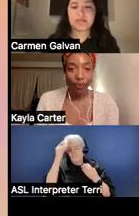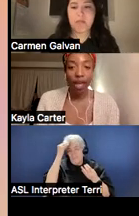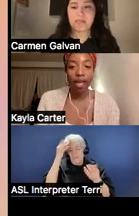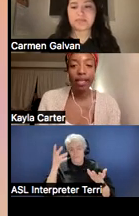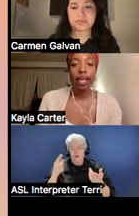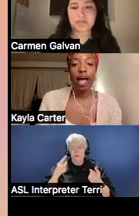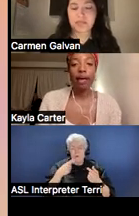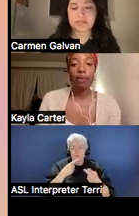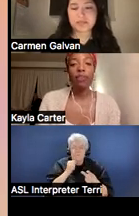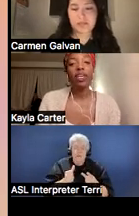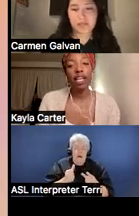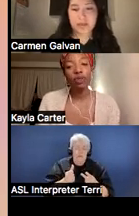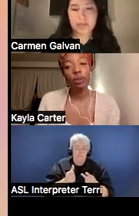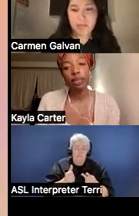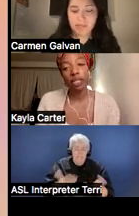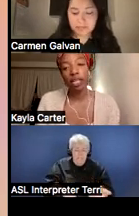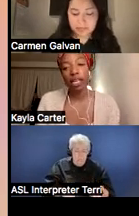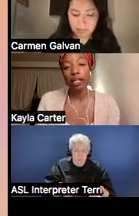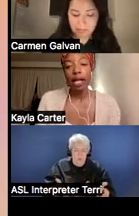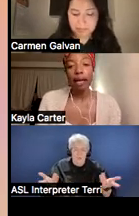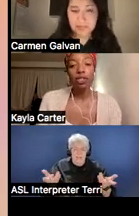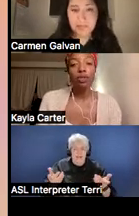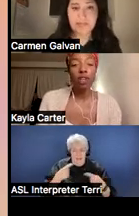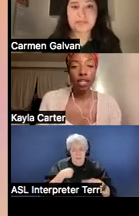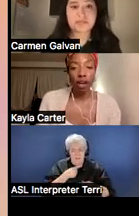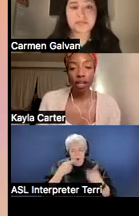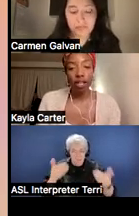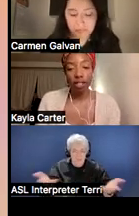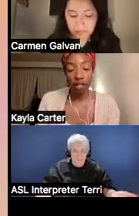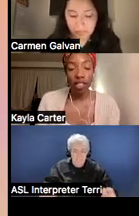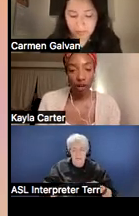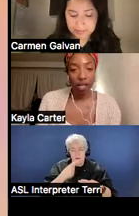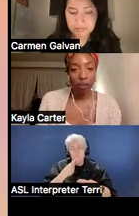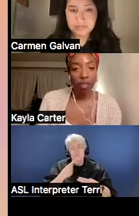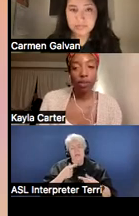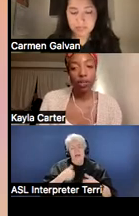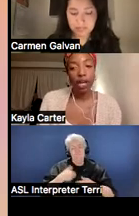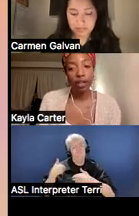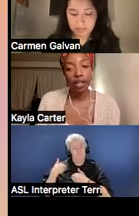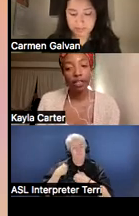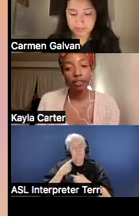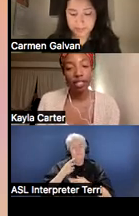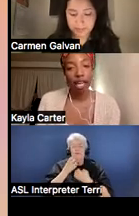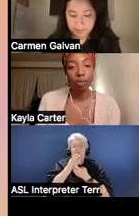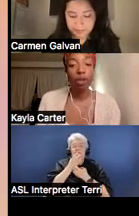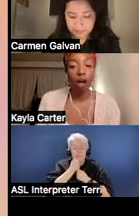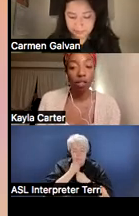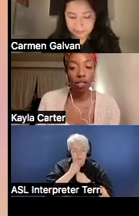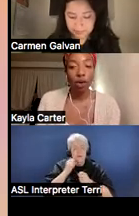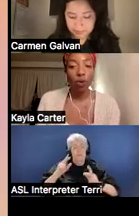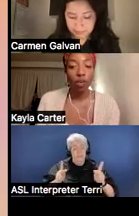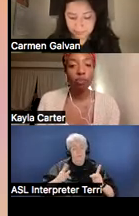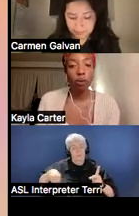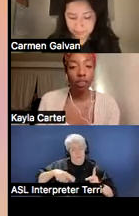9 times out of 10. Okay. We have a collective responsibility to solidarity with the original caretakers of this land